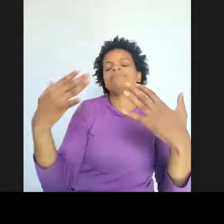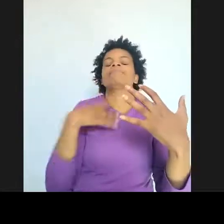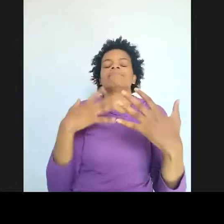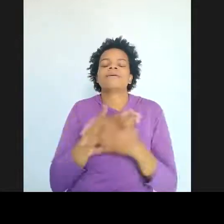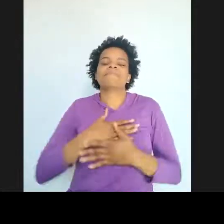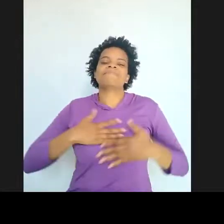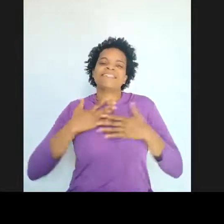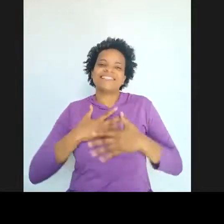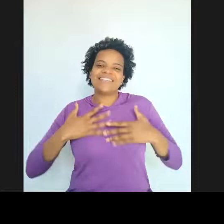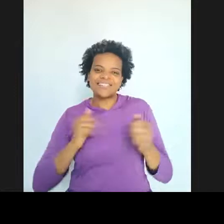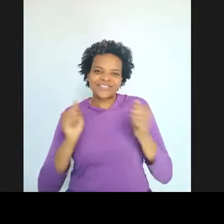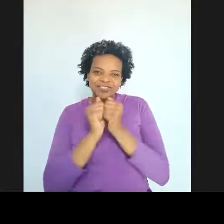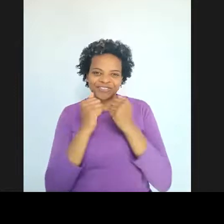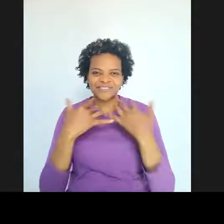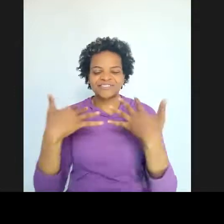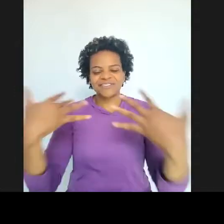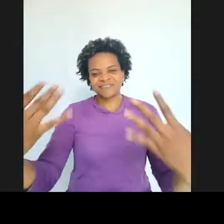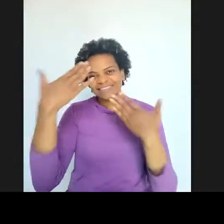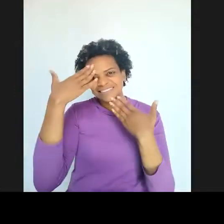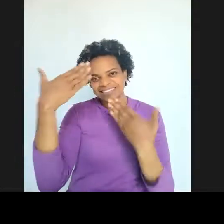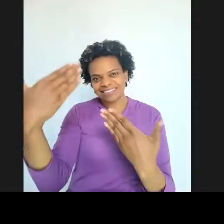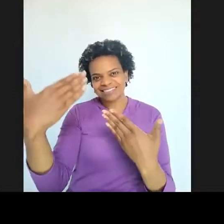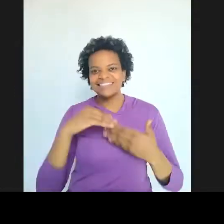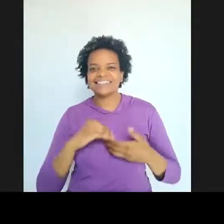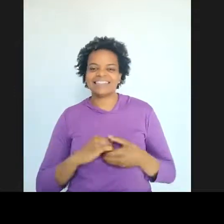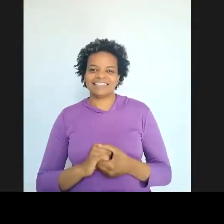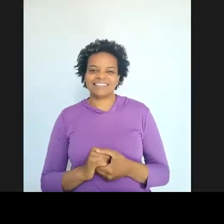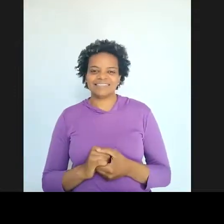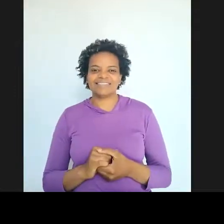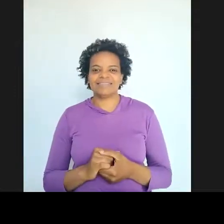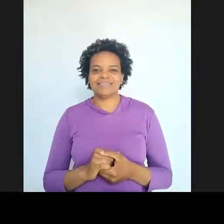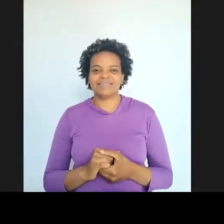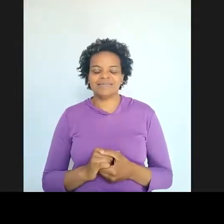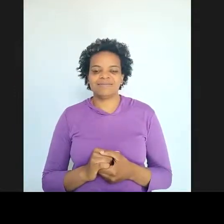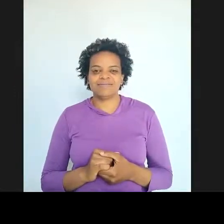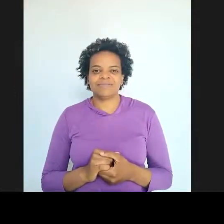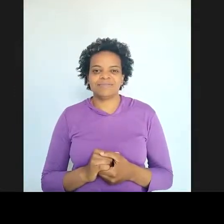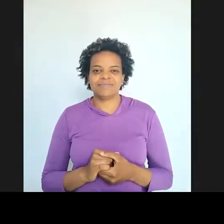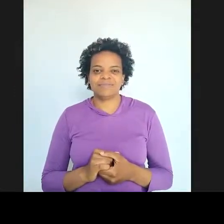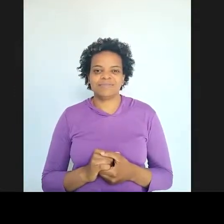all the audience, and it was a pleasure to be here with you guys this morning. Thank you so much.